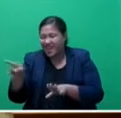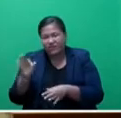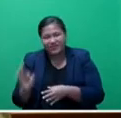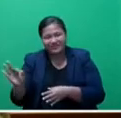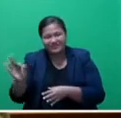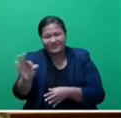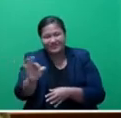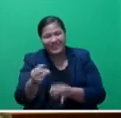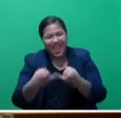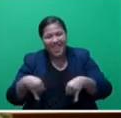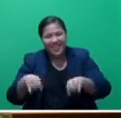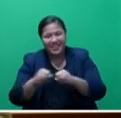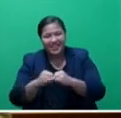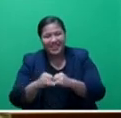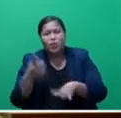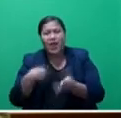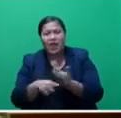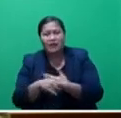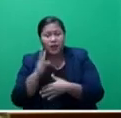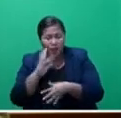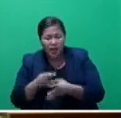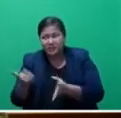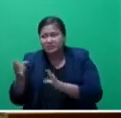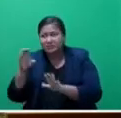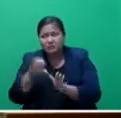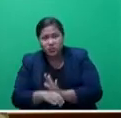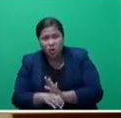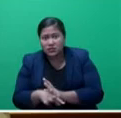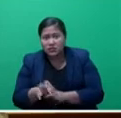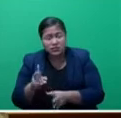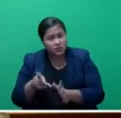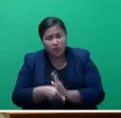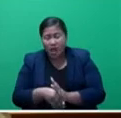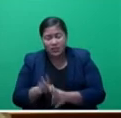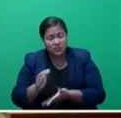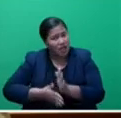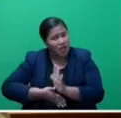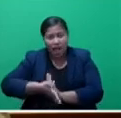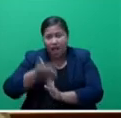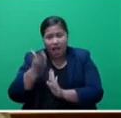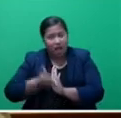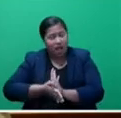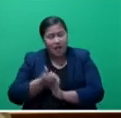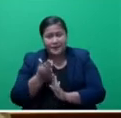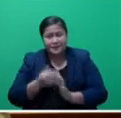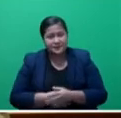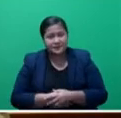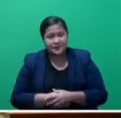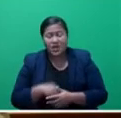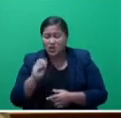an increased price, which is against the spirit of consumer rights and fair trading. I would urge the Honourable Minister for